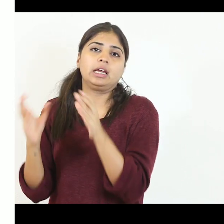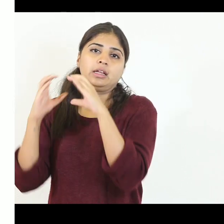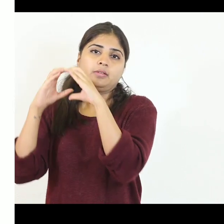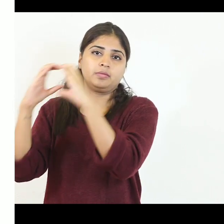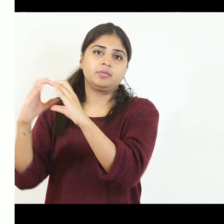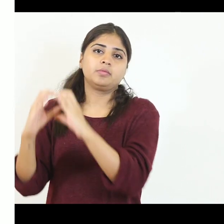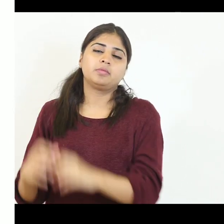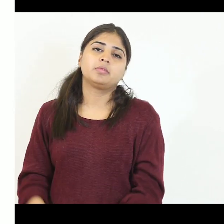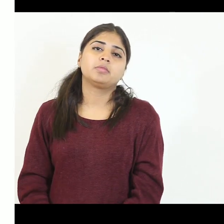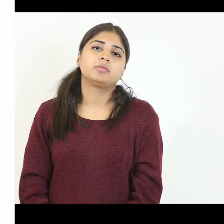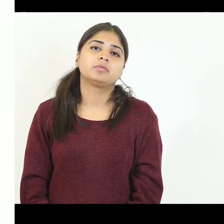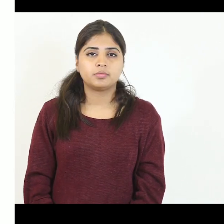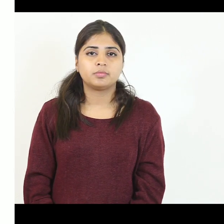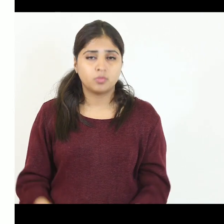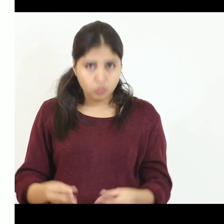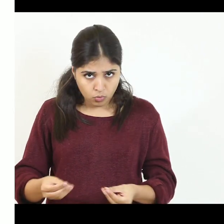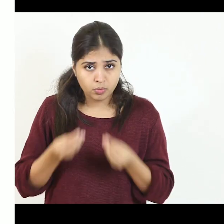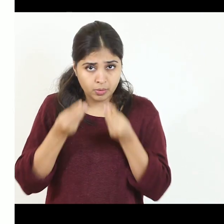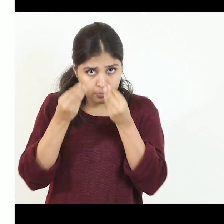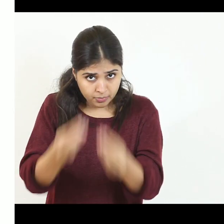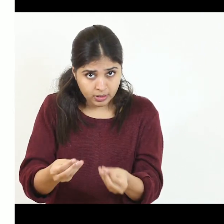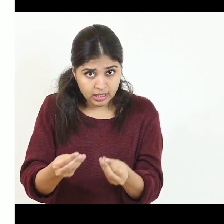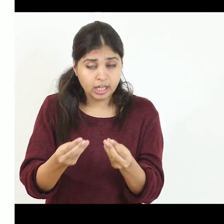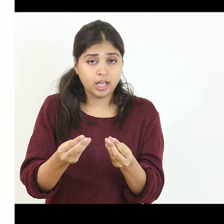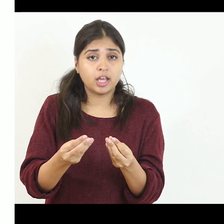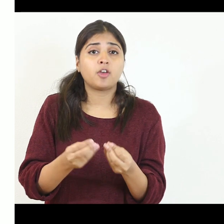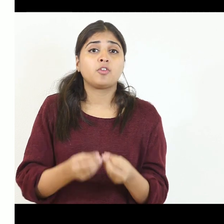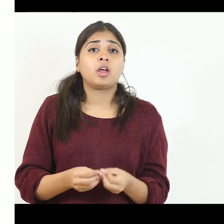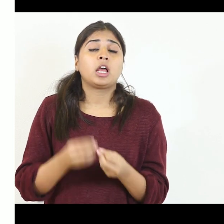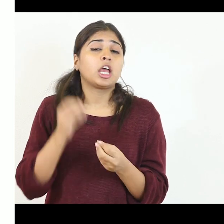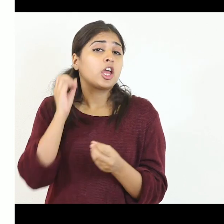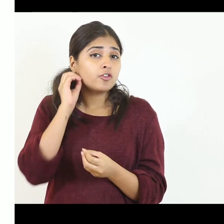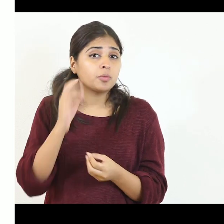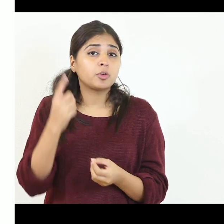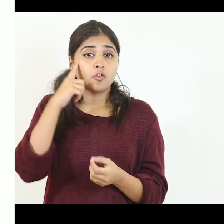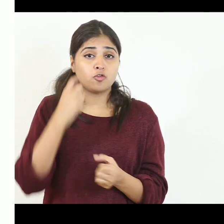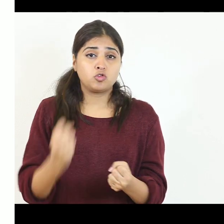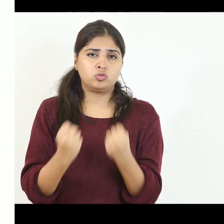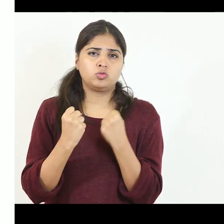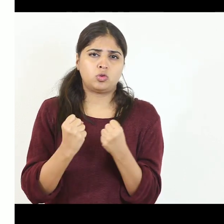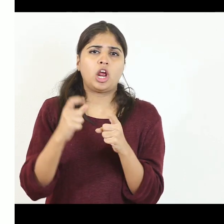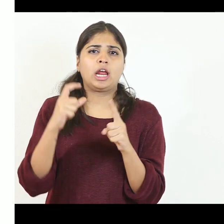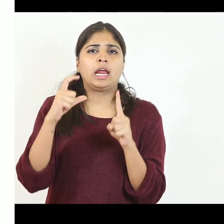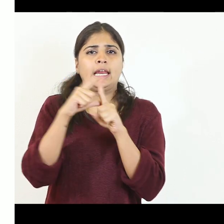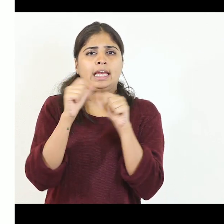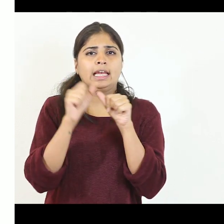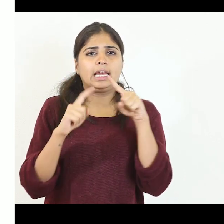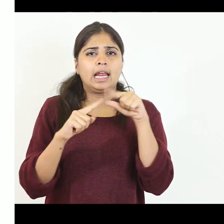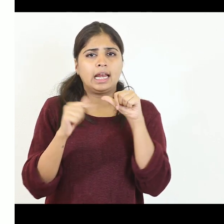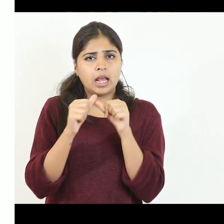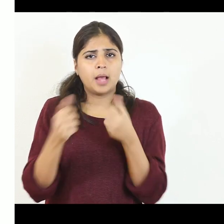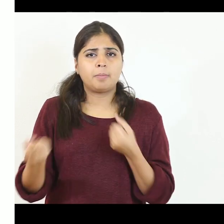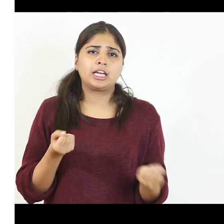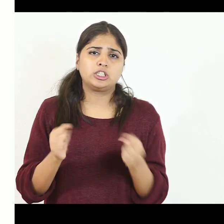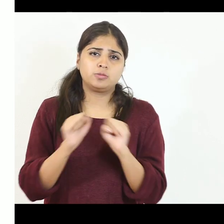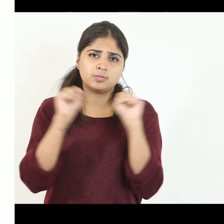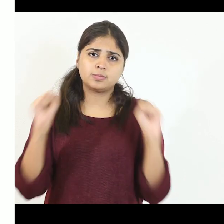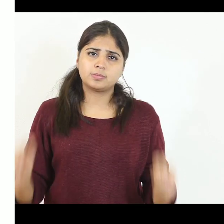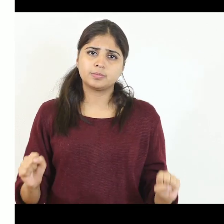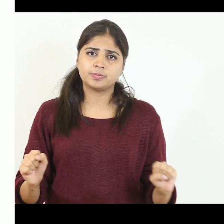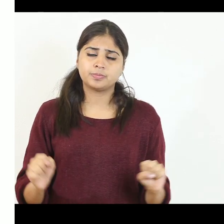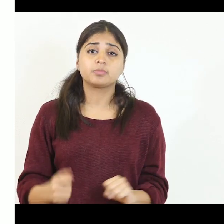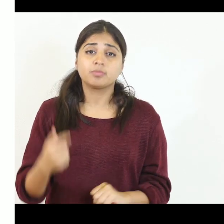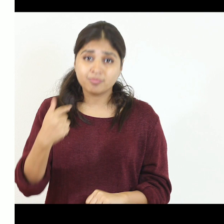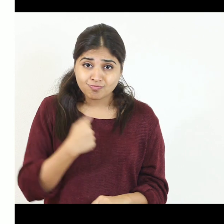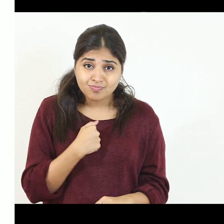Number 5. Provide assistance in building robust data management system. As data entry operators